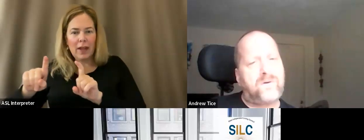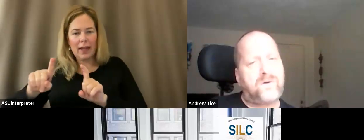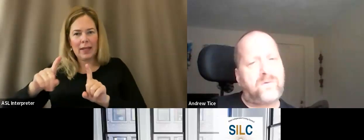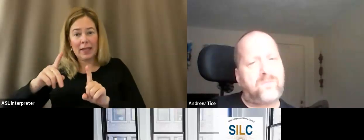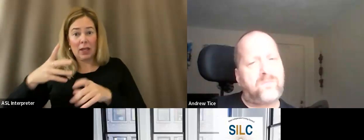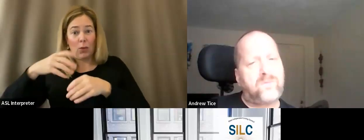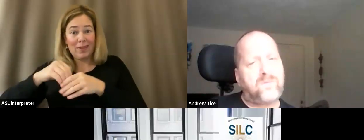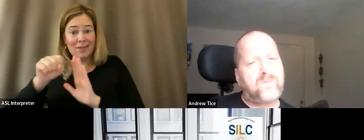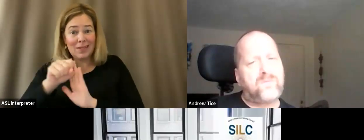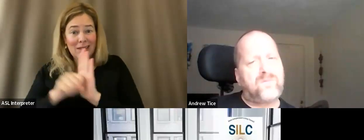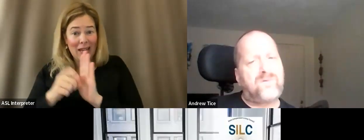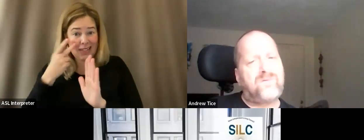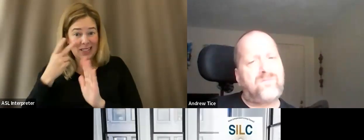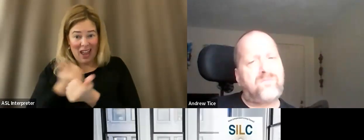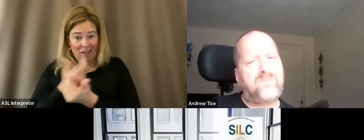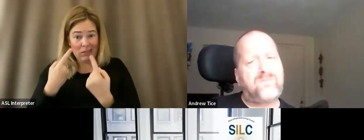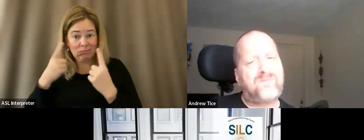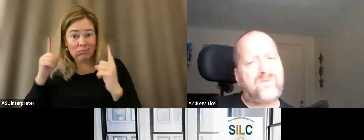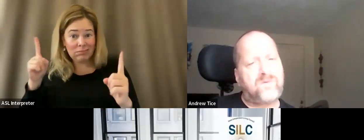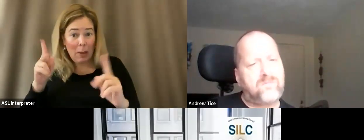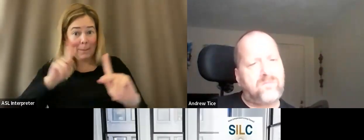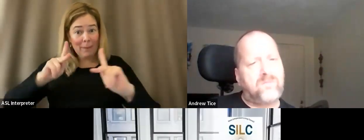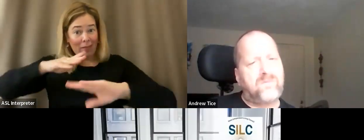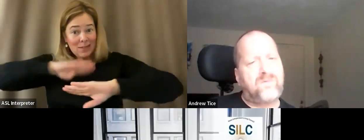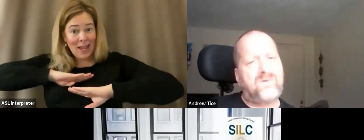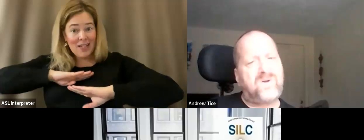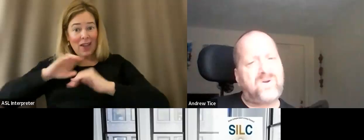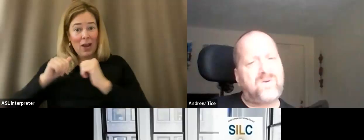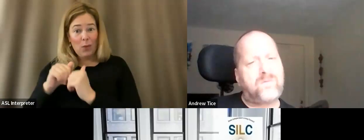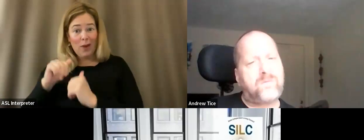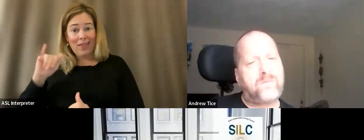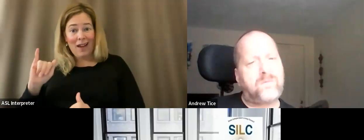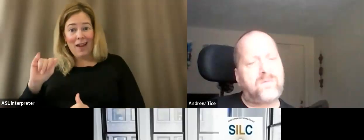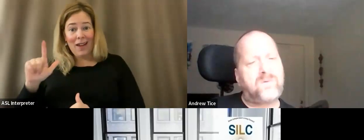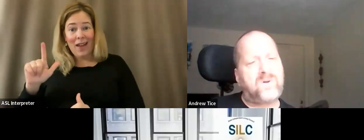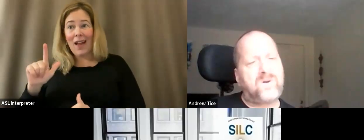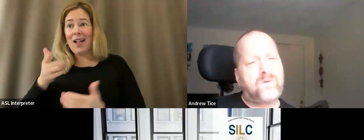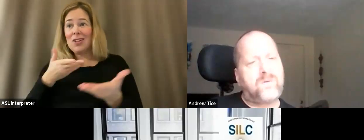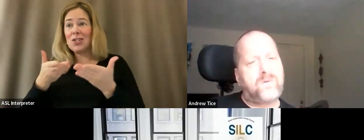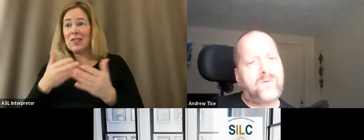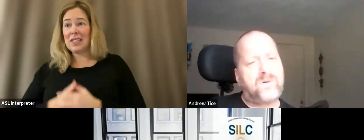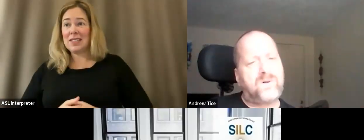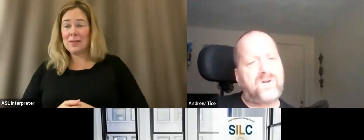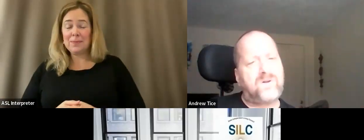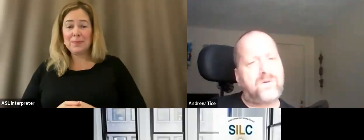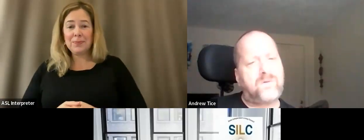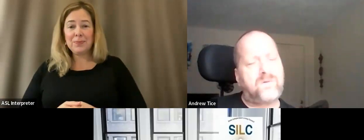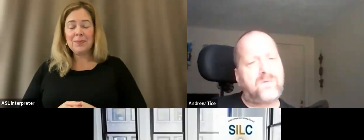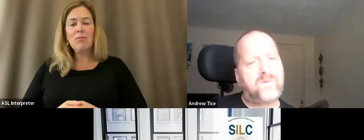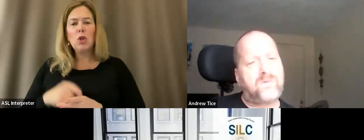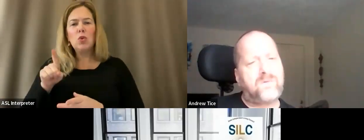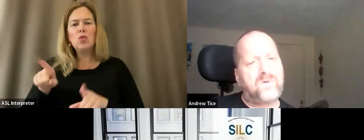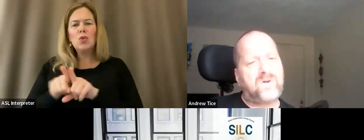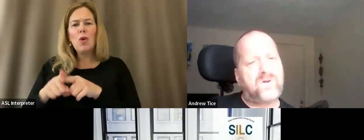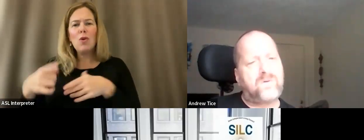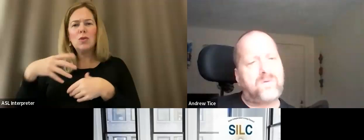how are things panning out? Are people satisfied with IL services? You should also incorporate